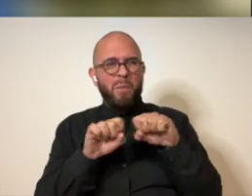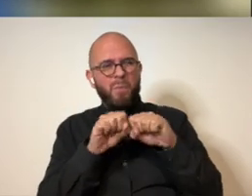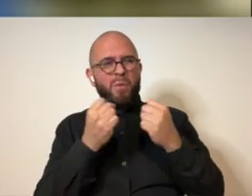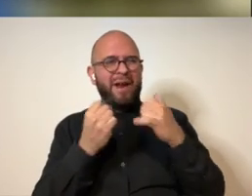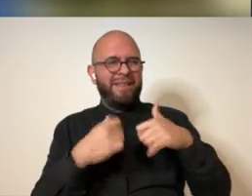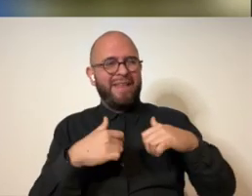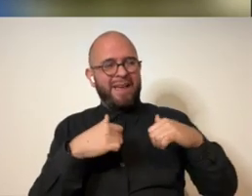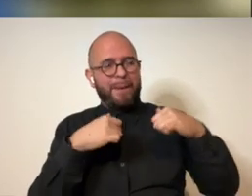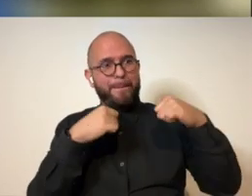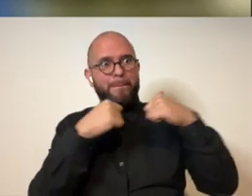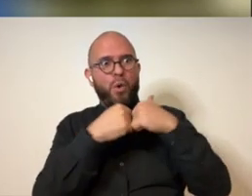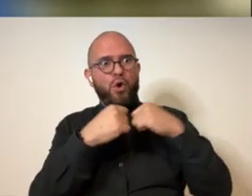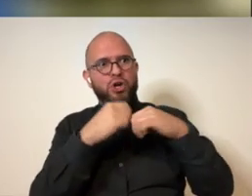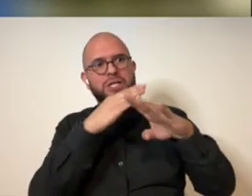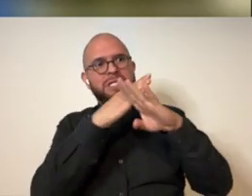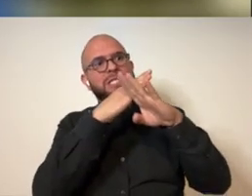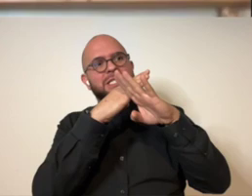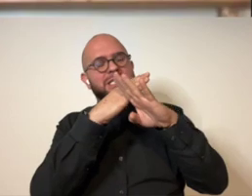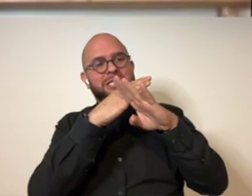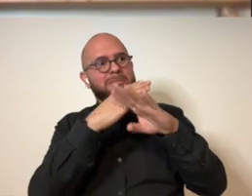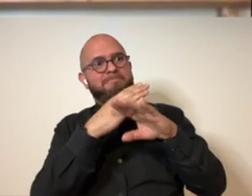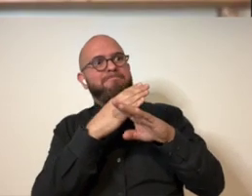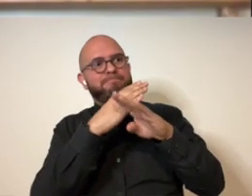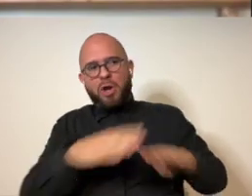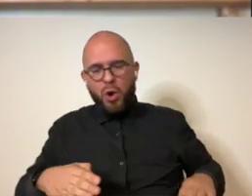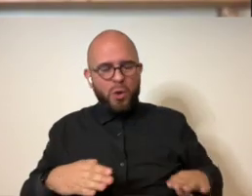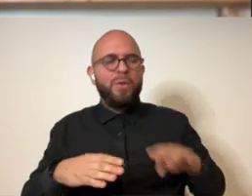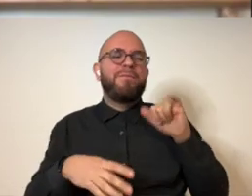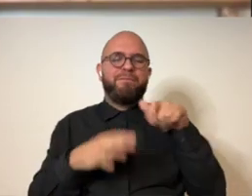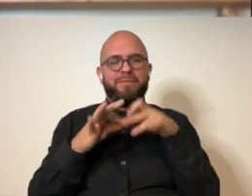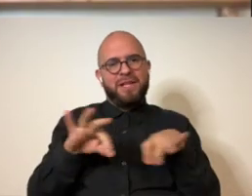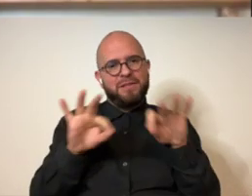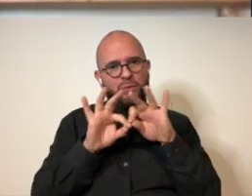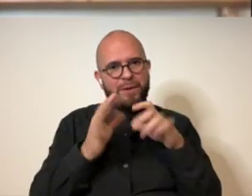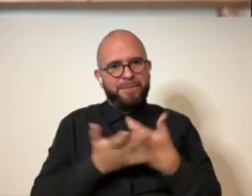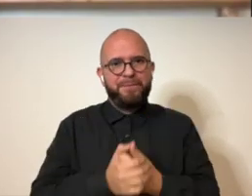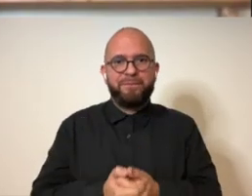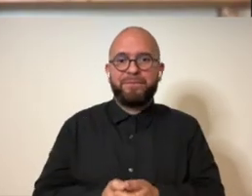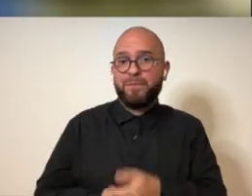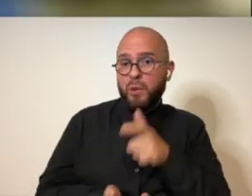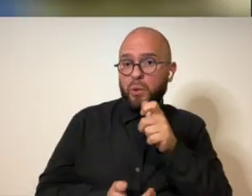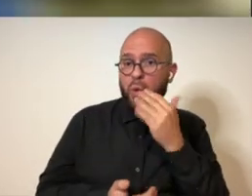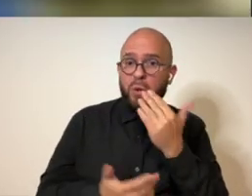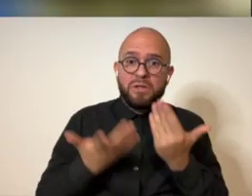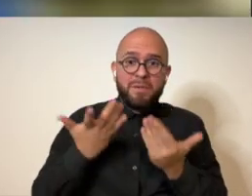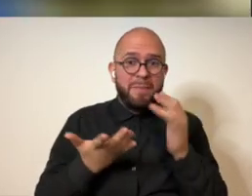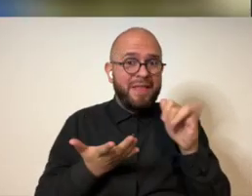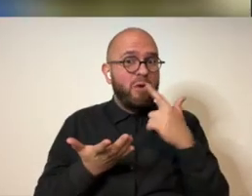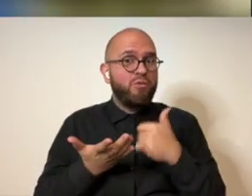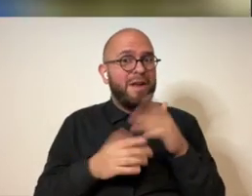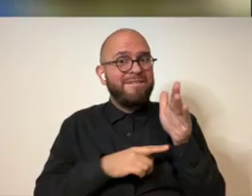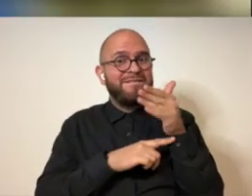And anything that can kind of break those, that border. Yeah. Is important.